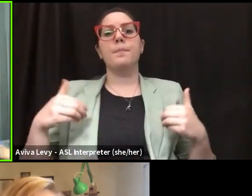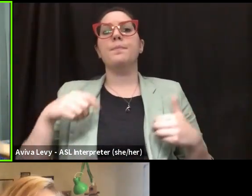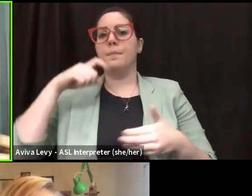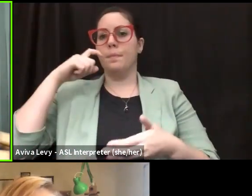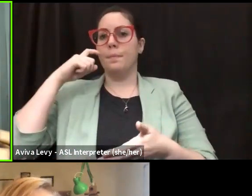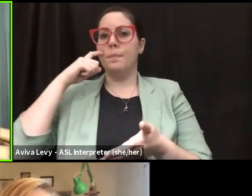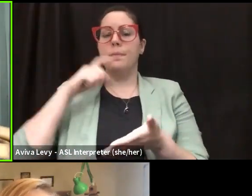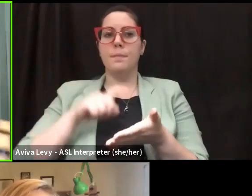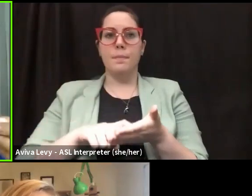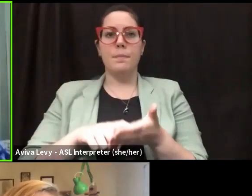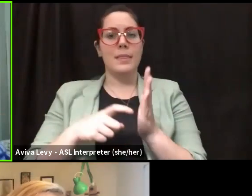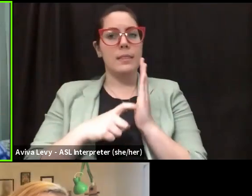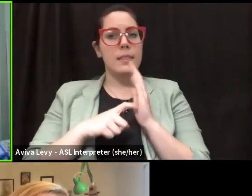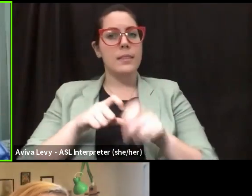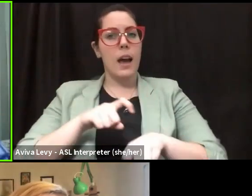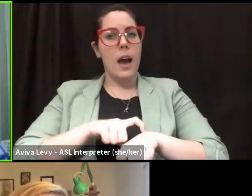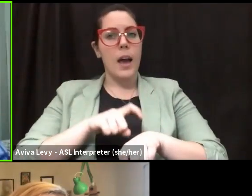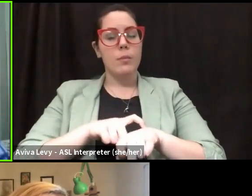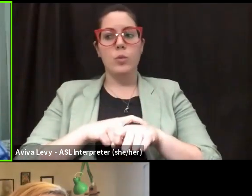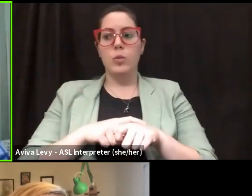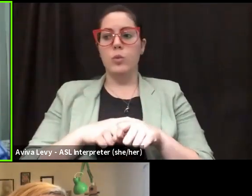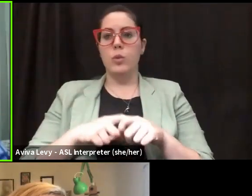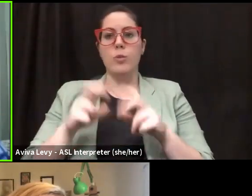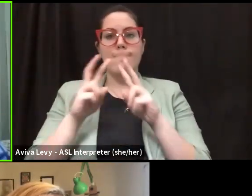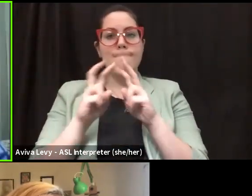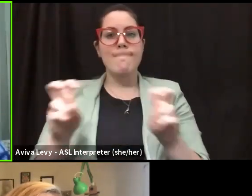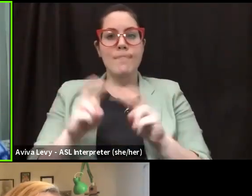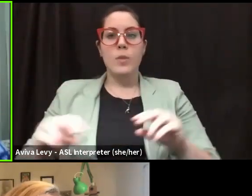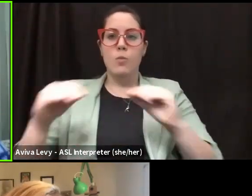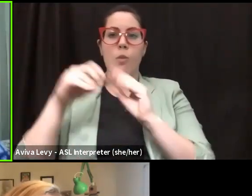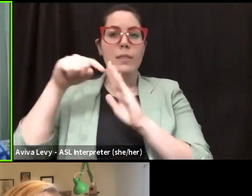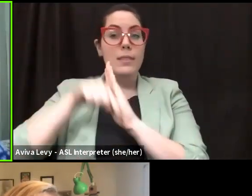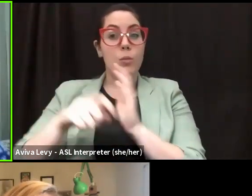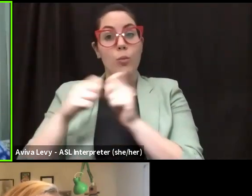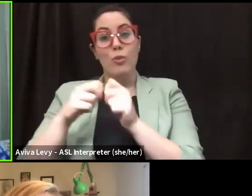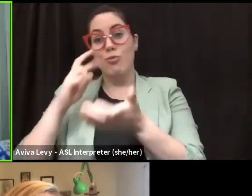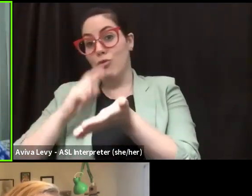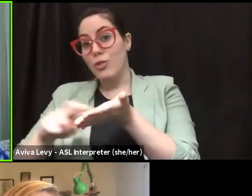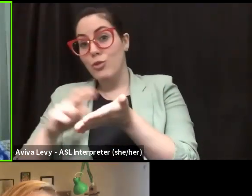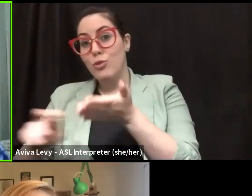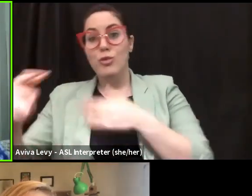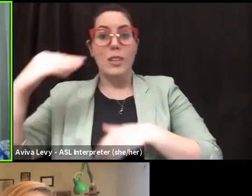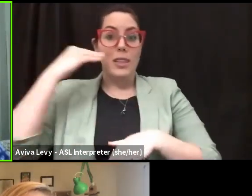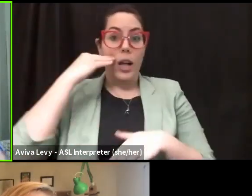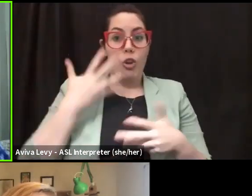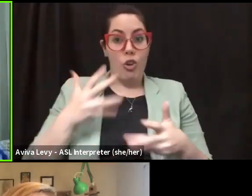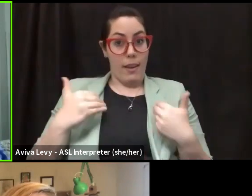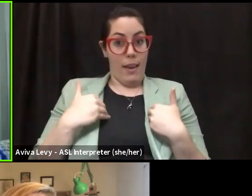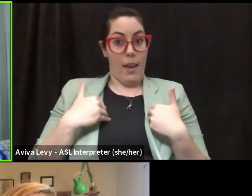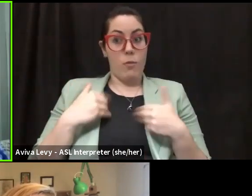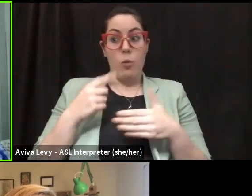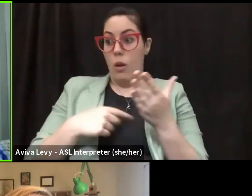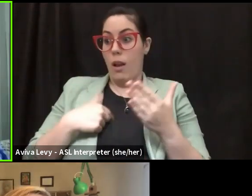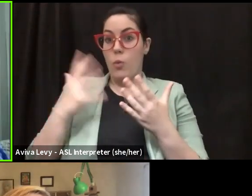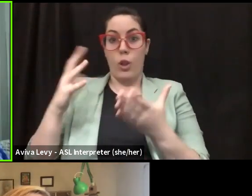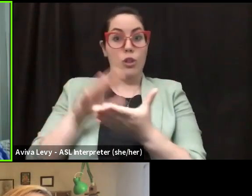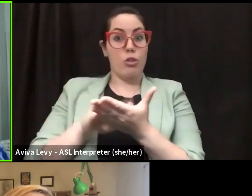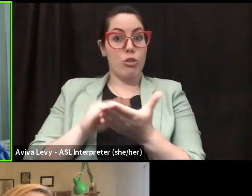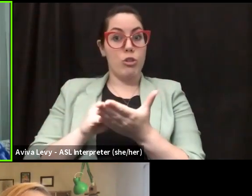to go deeper with research and knowledge that I have and that I want to learn and that I want to